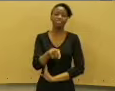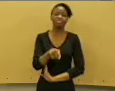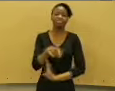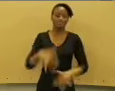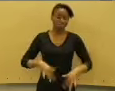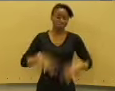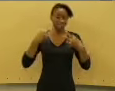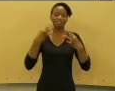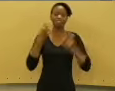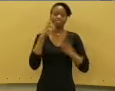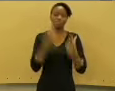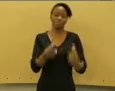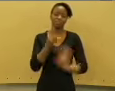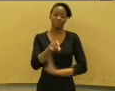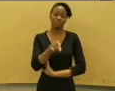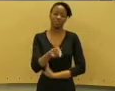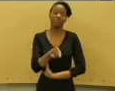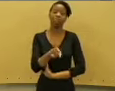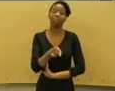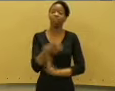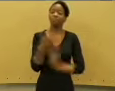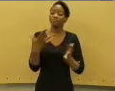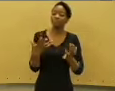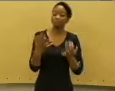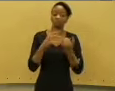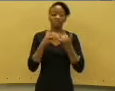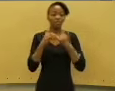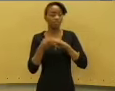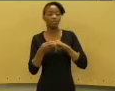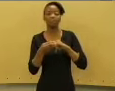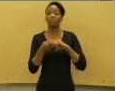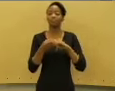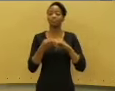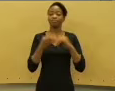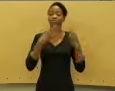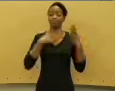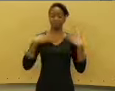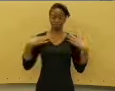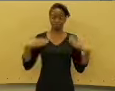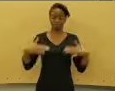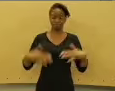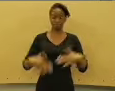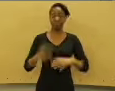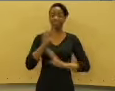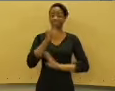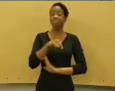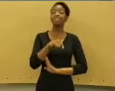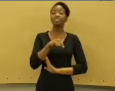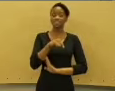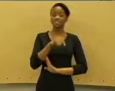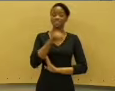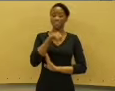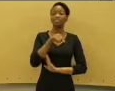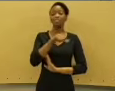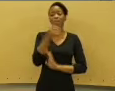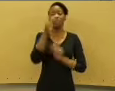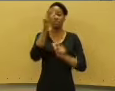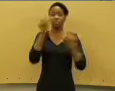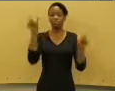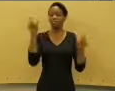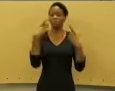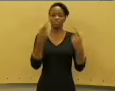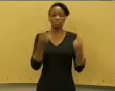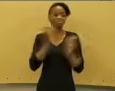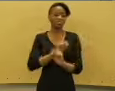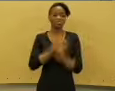who's a lesser being. So trying to police yourself, you're already doing a job that everybody else is doing for you. So how